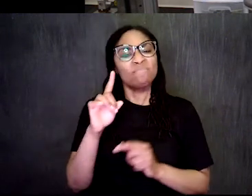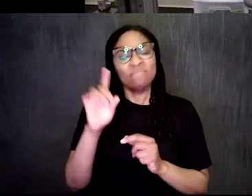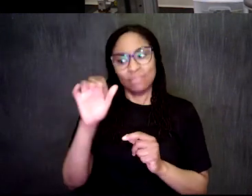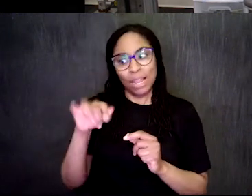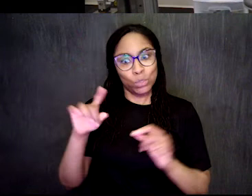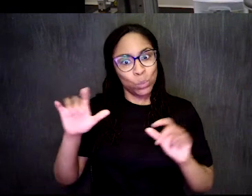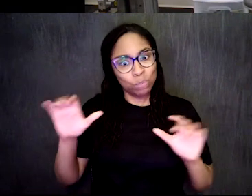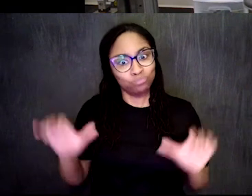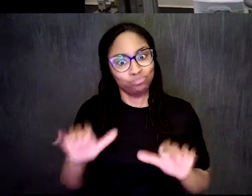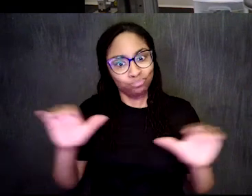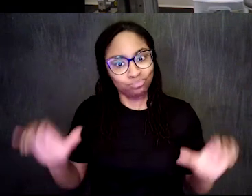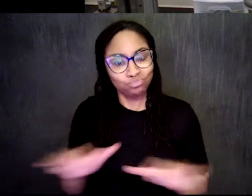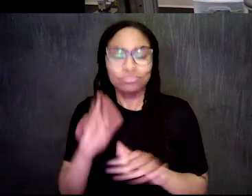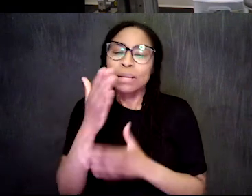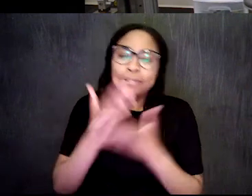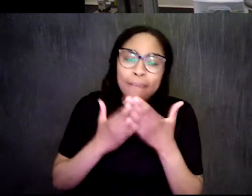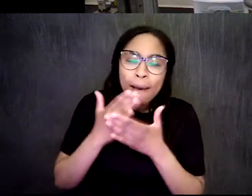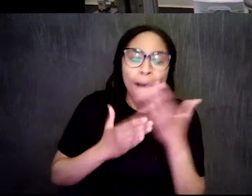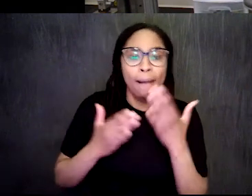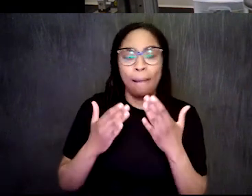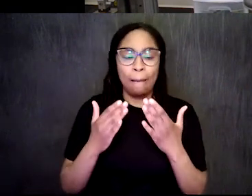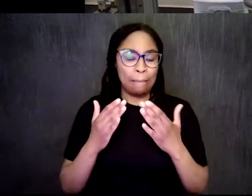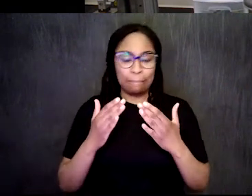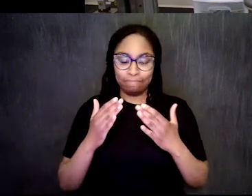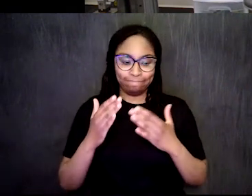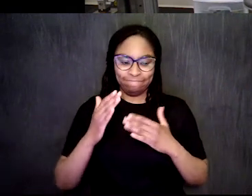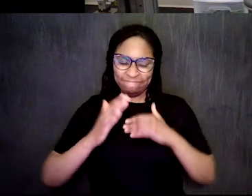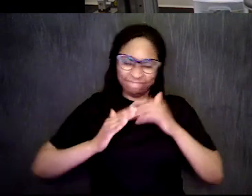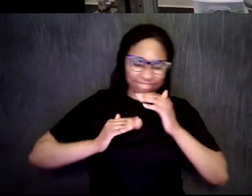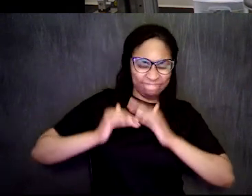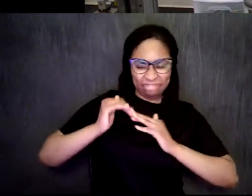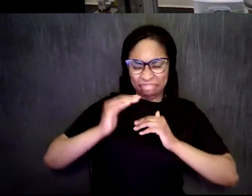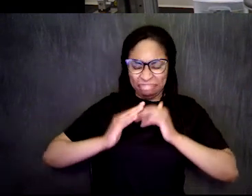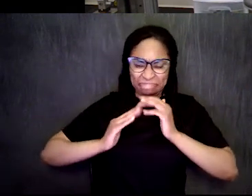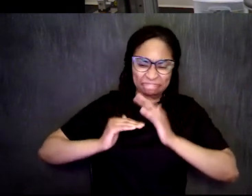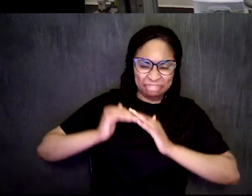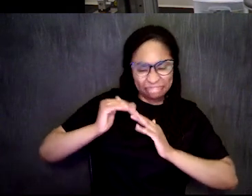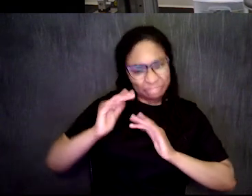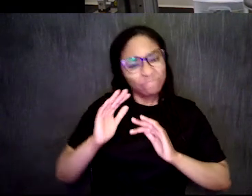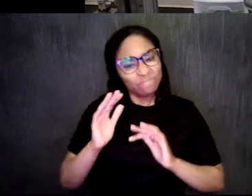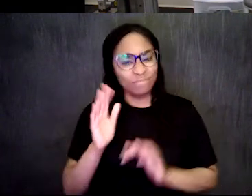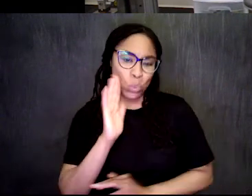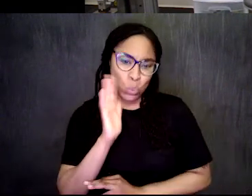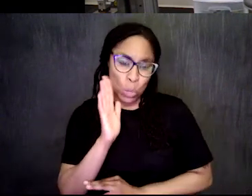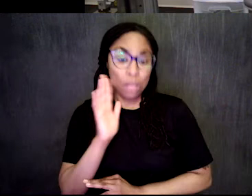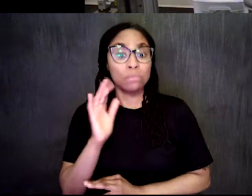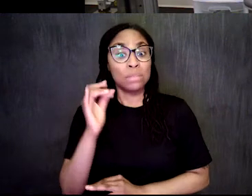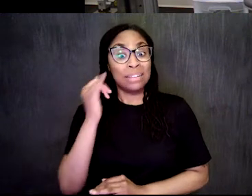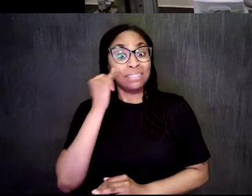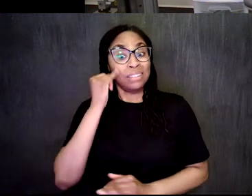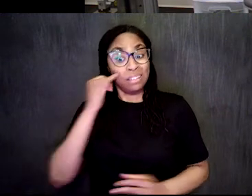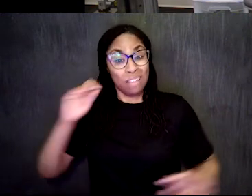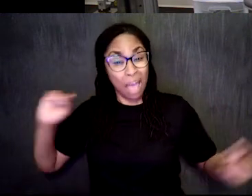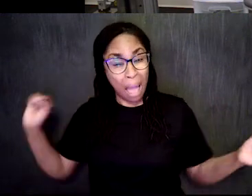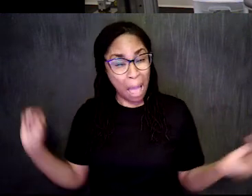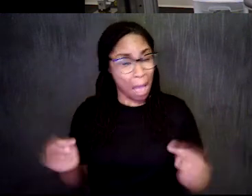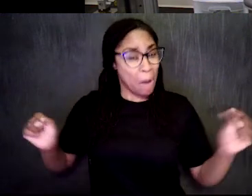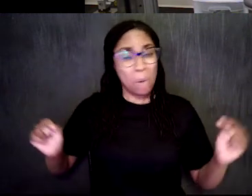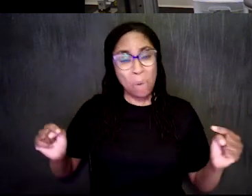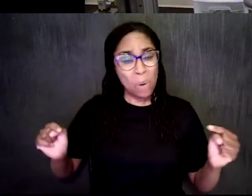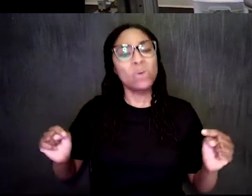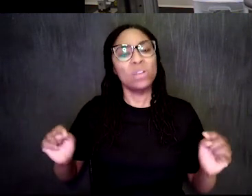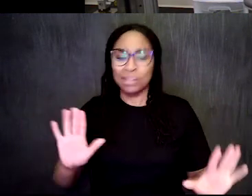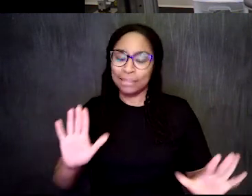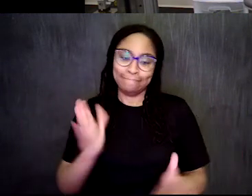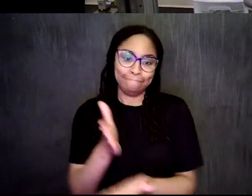some discomforts, just slight discomfort because the muscles are going to be stretching, but you shouldn't feel a sharp pain with anything. So if you do feel a